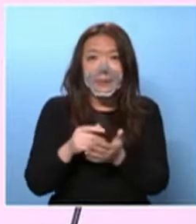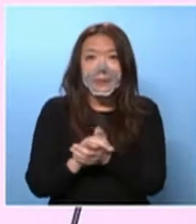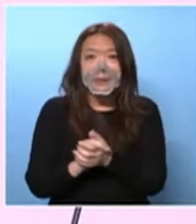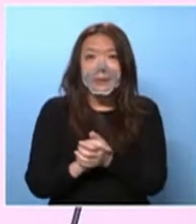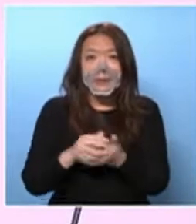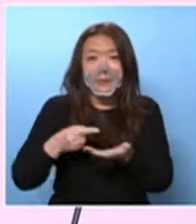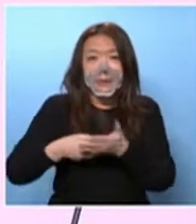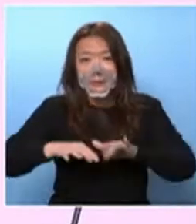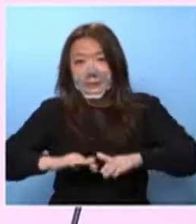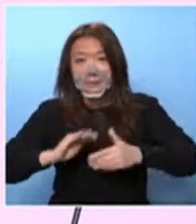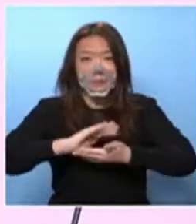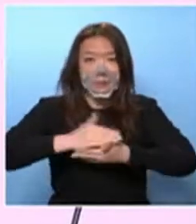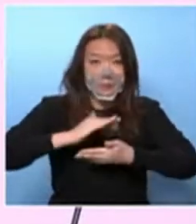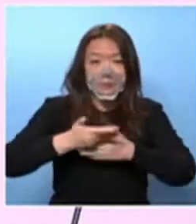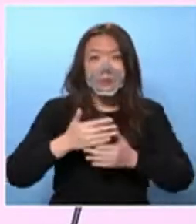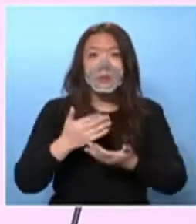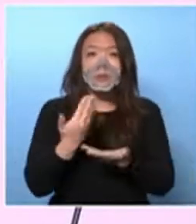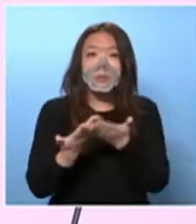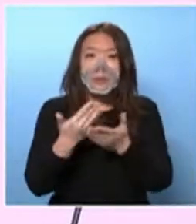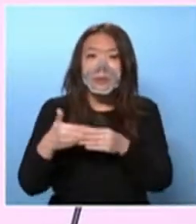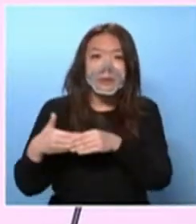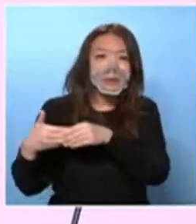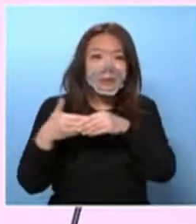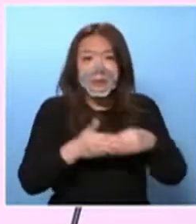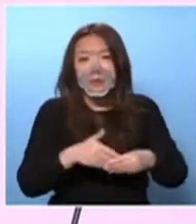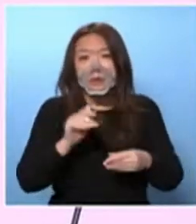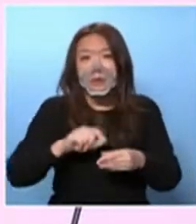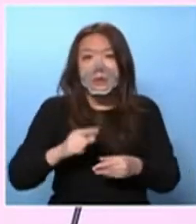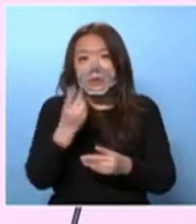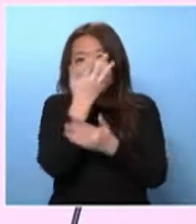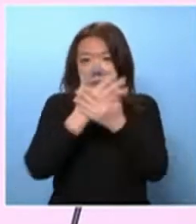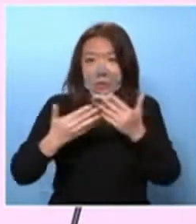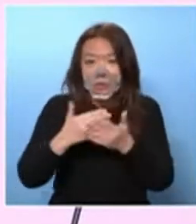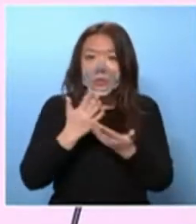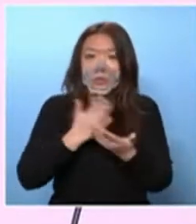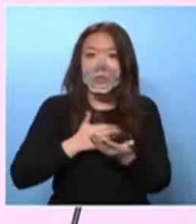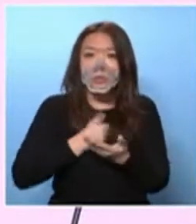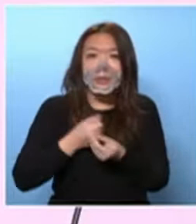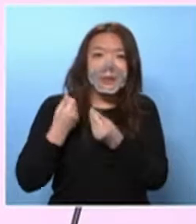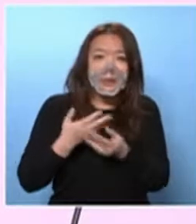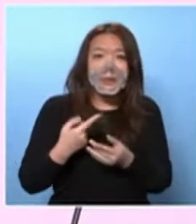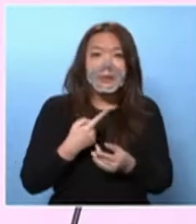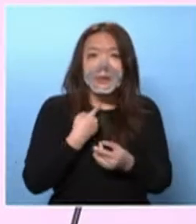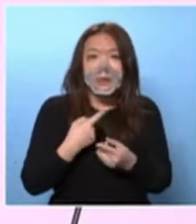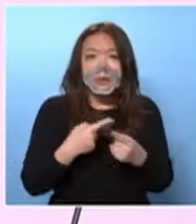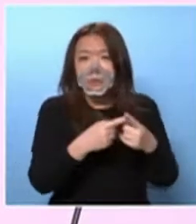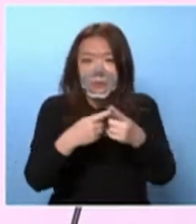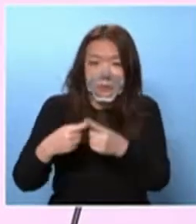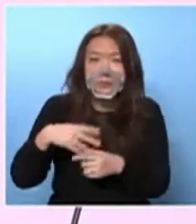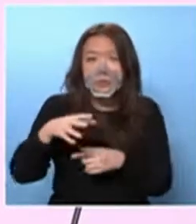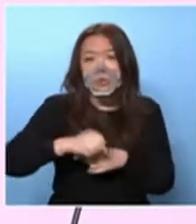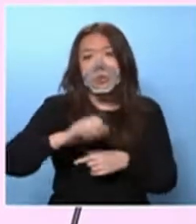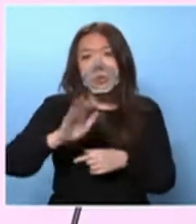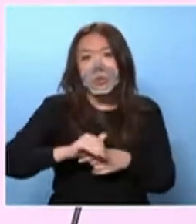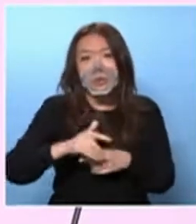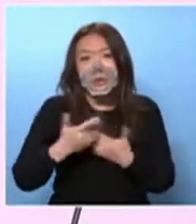who purchase mobile computer devices and portable Wi-Fi devices for loan to needy students.